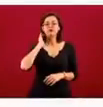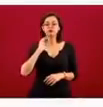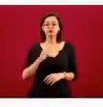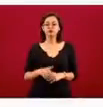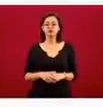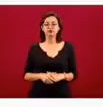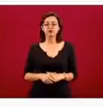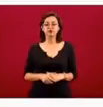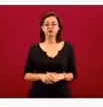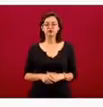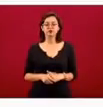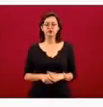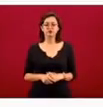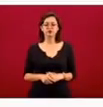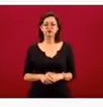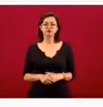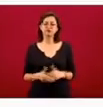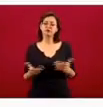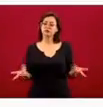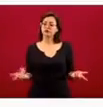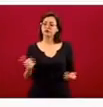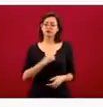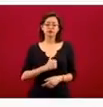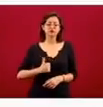Now we can see the distribution